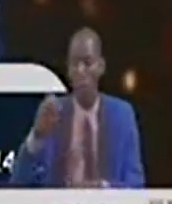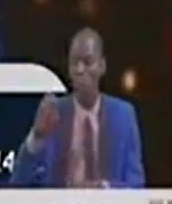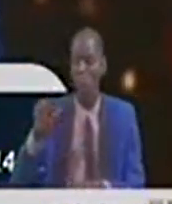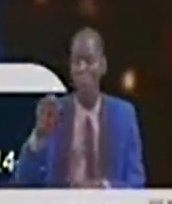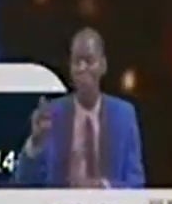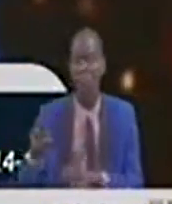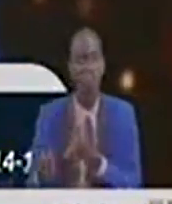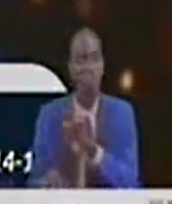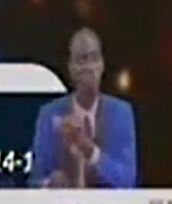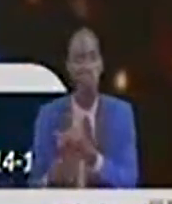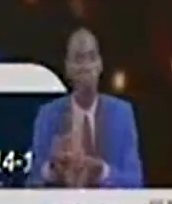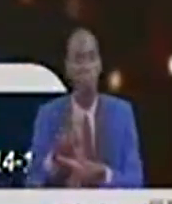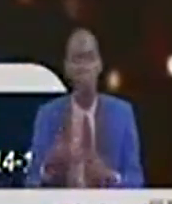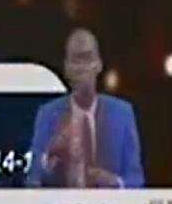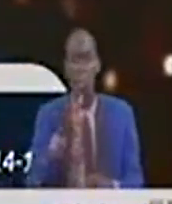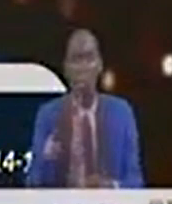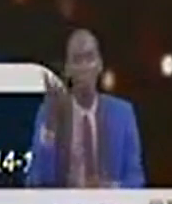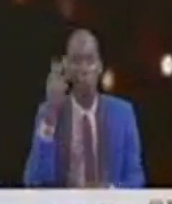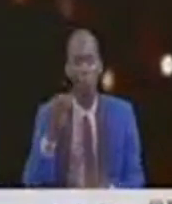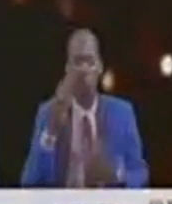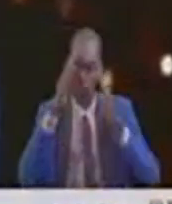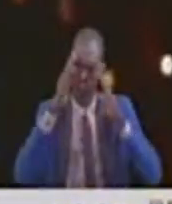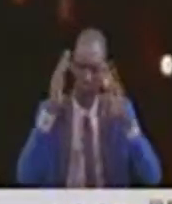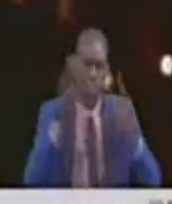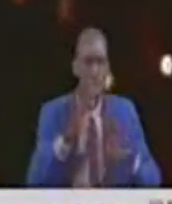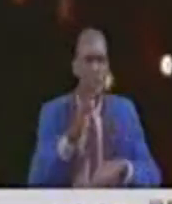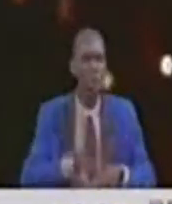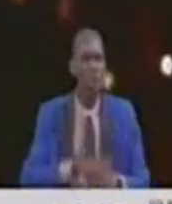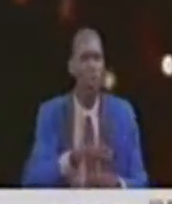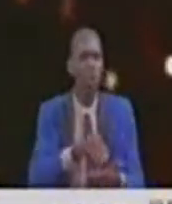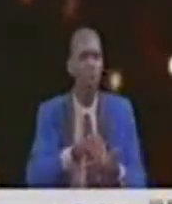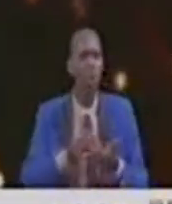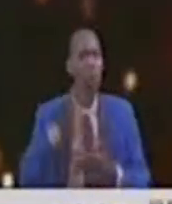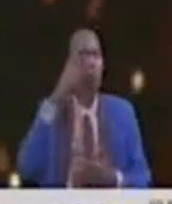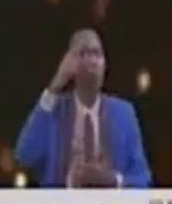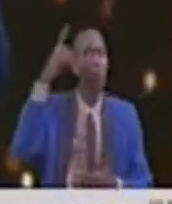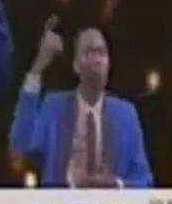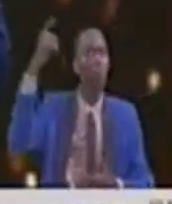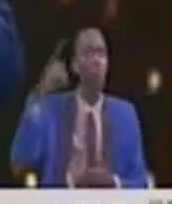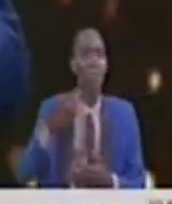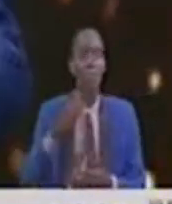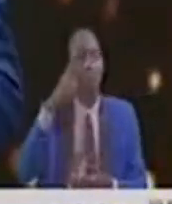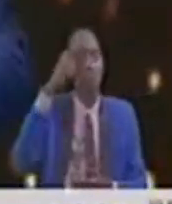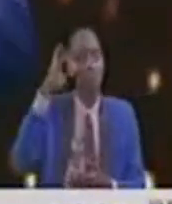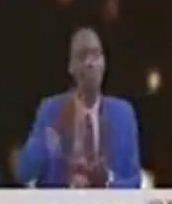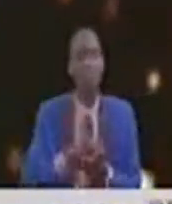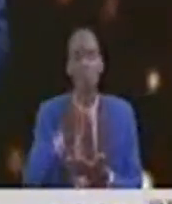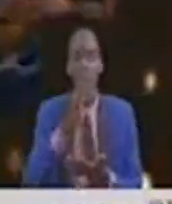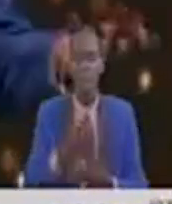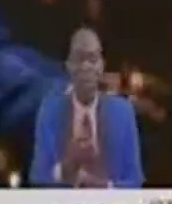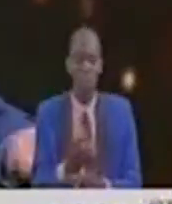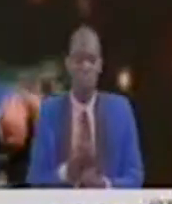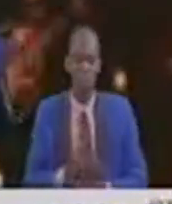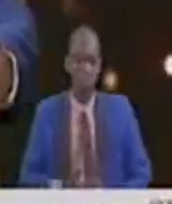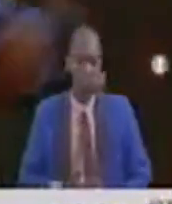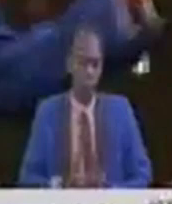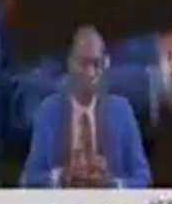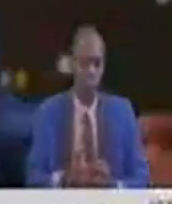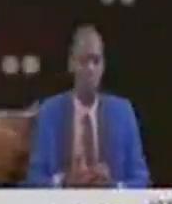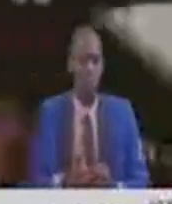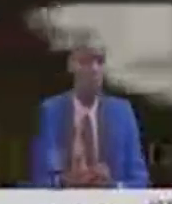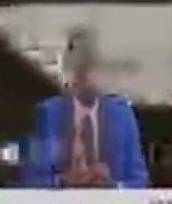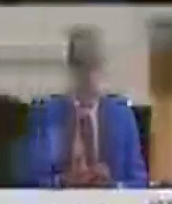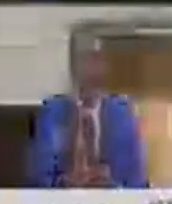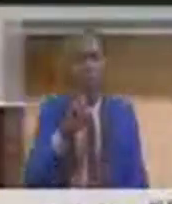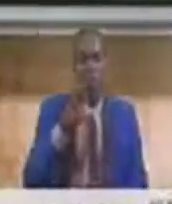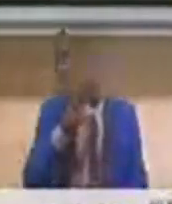over was her dream. The dream she had when she conceived Esau and Jacob. And Isaac was